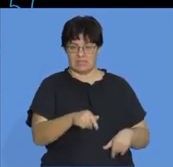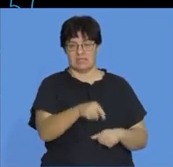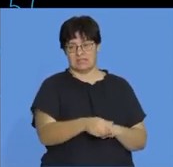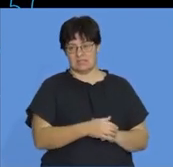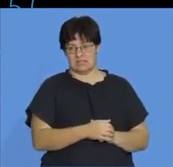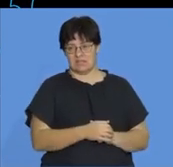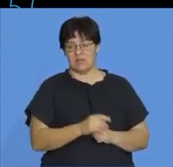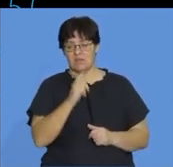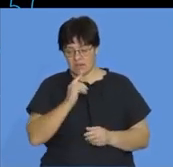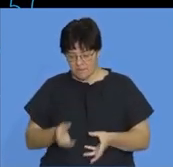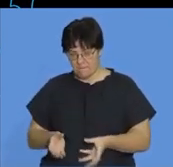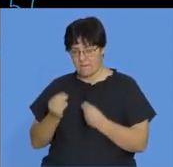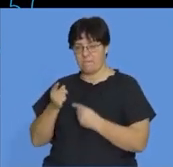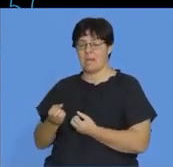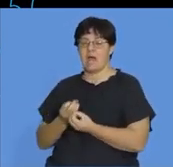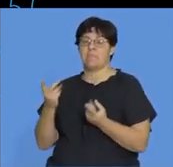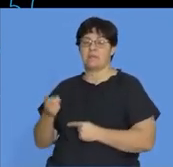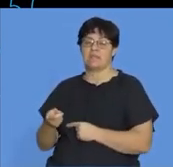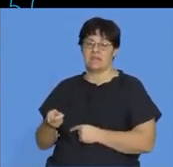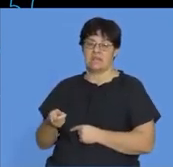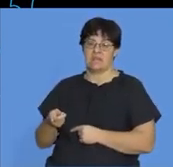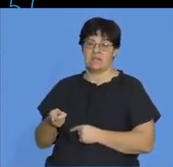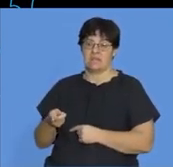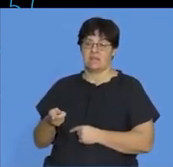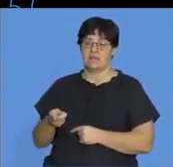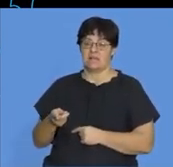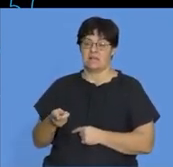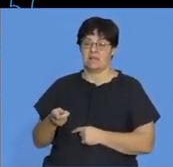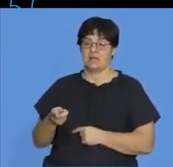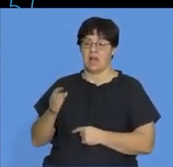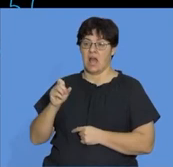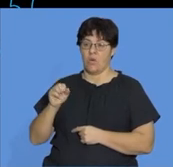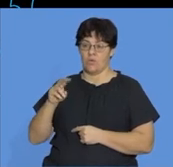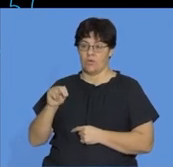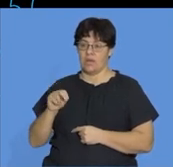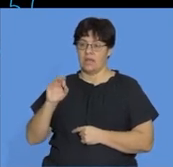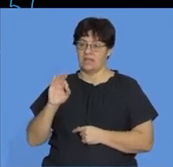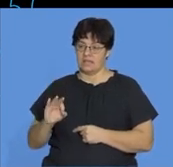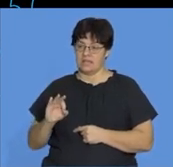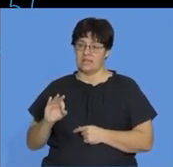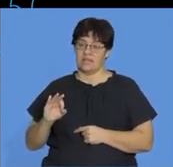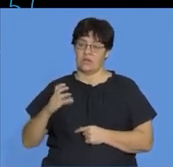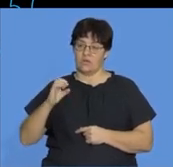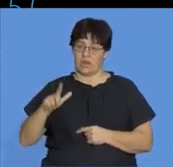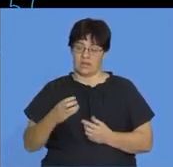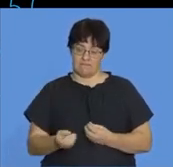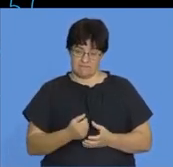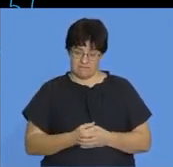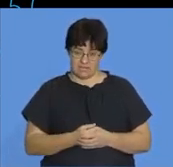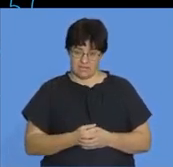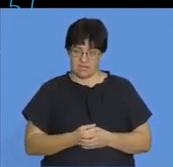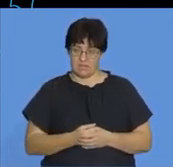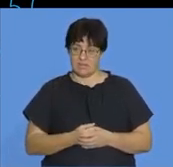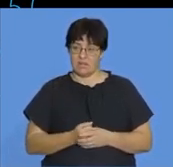the limiting reagent, which will determine the amount of iron 3 chloride that will be formed. So if chlorine is